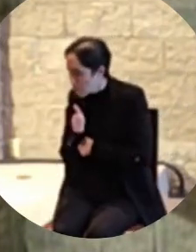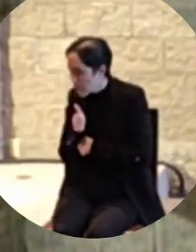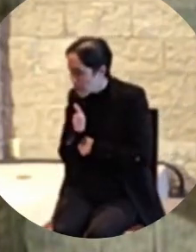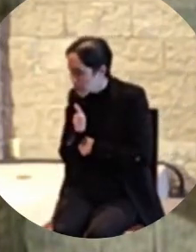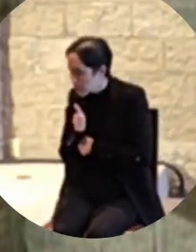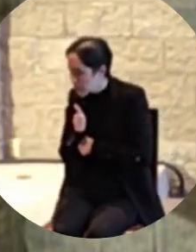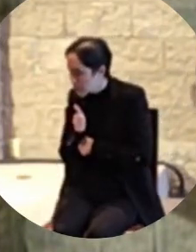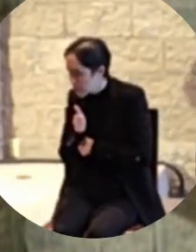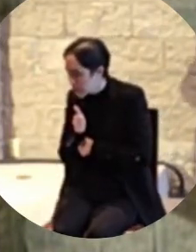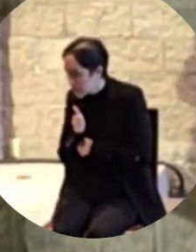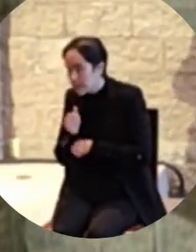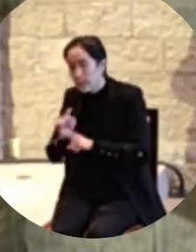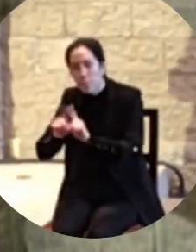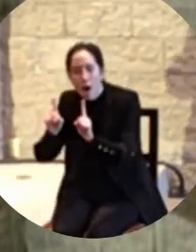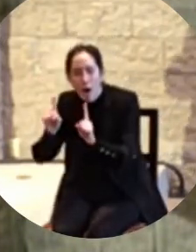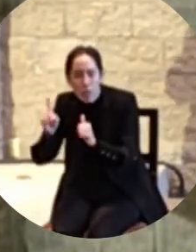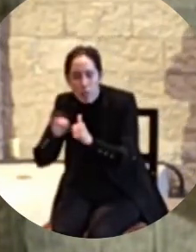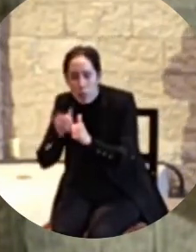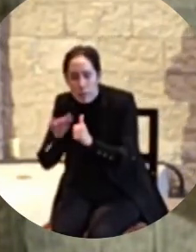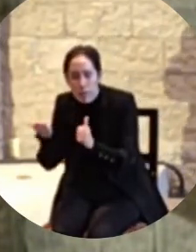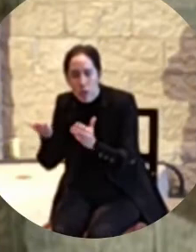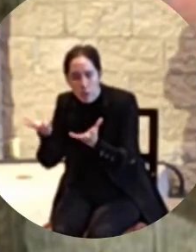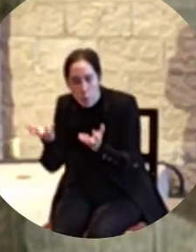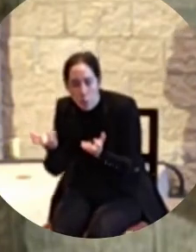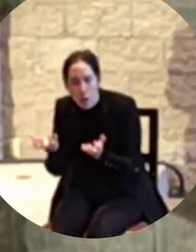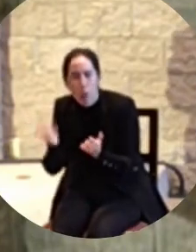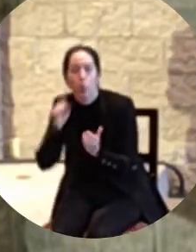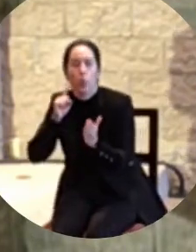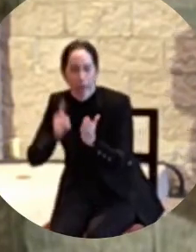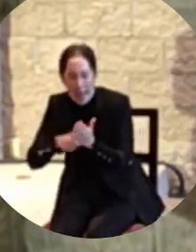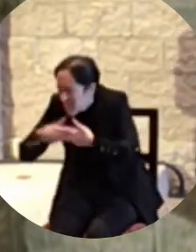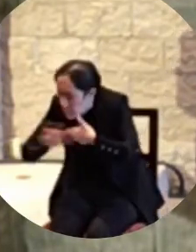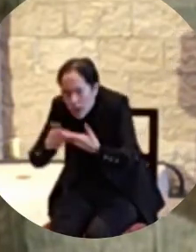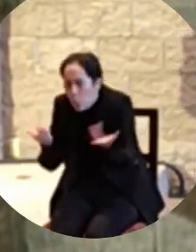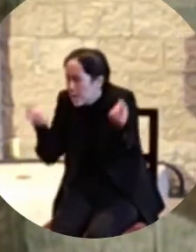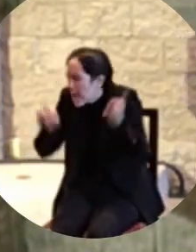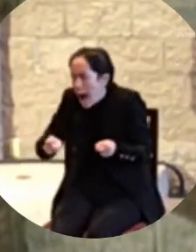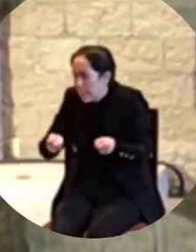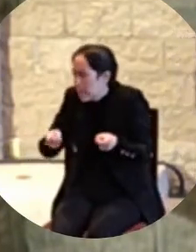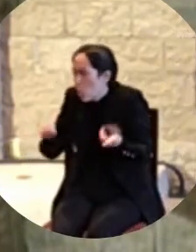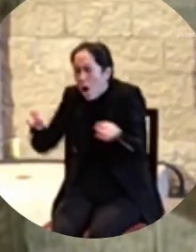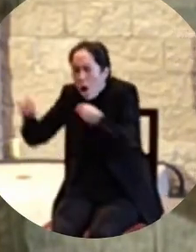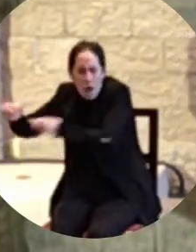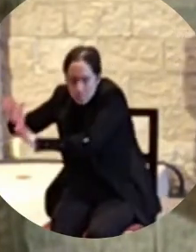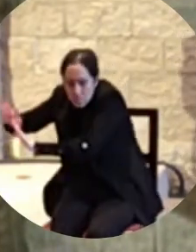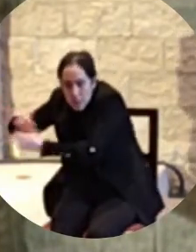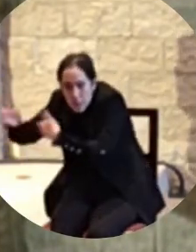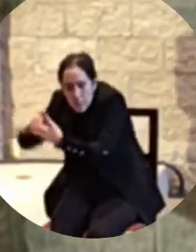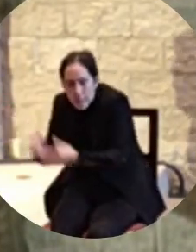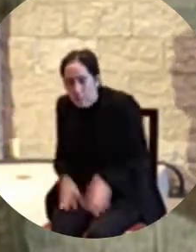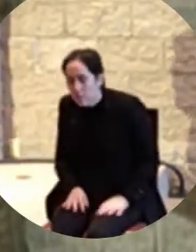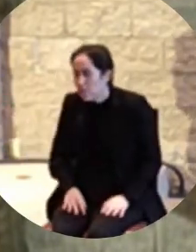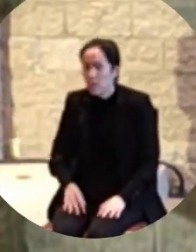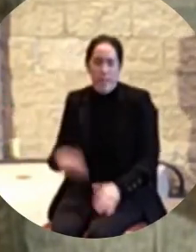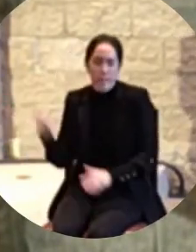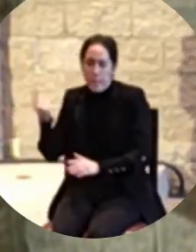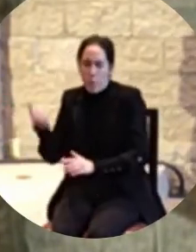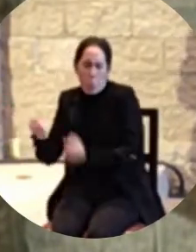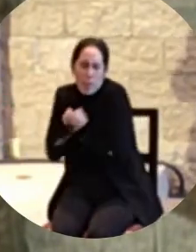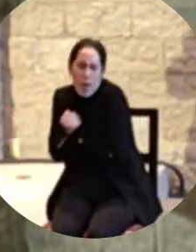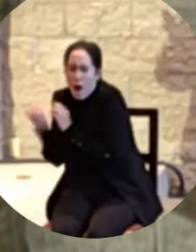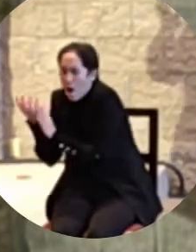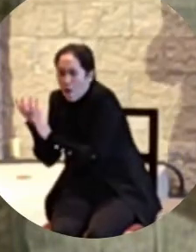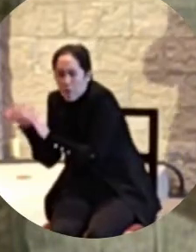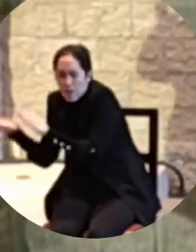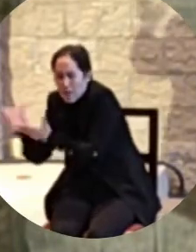thing that we want to look at, regardless of what we're going through, if it's a death of a loved one, if it's a death of ourselves, if